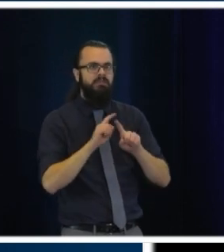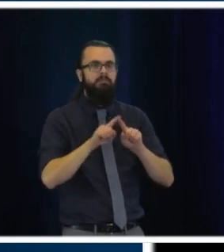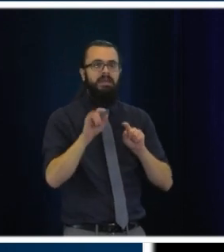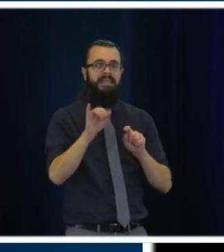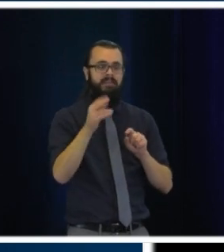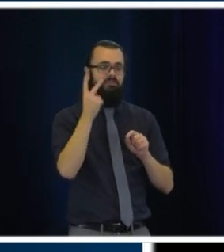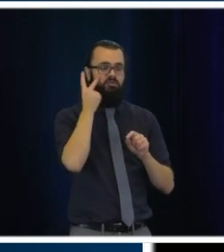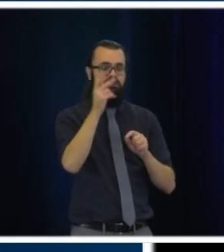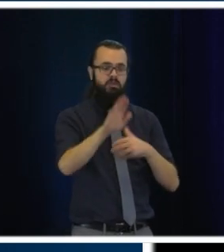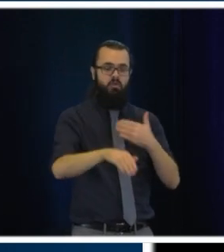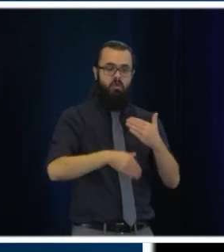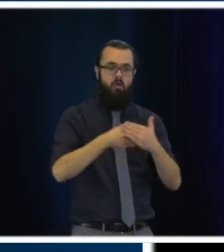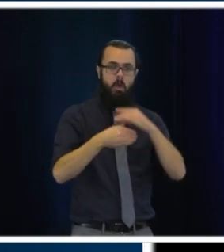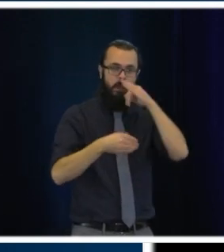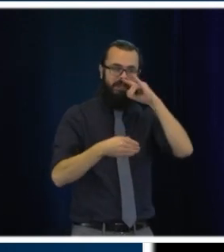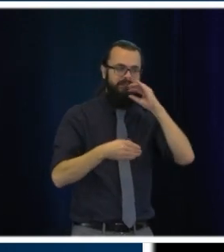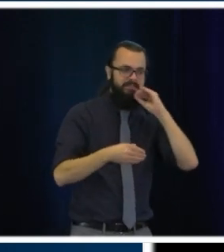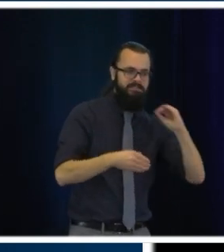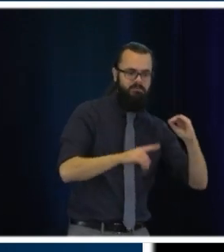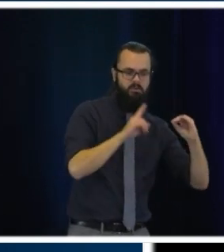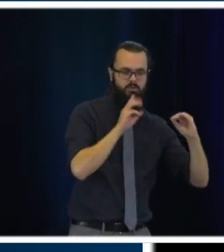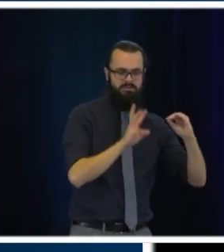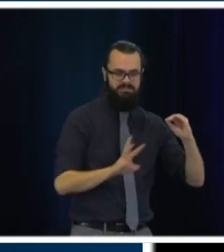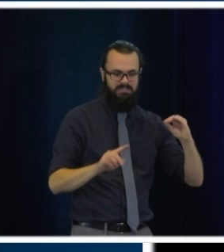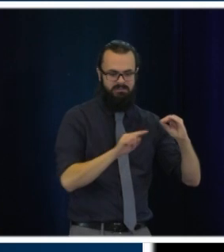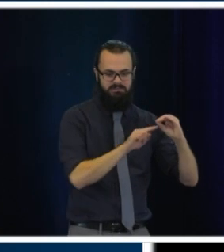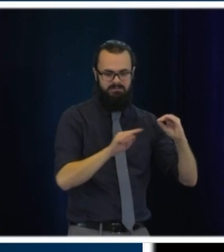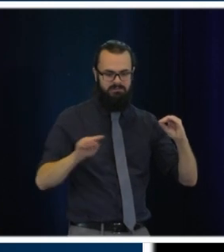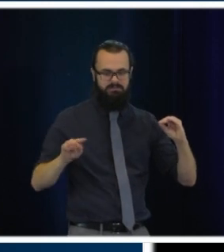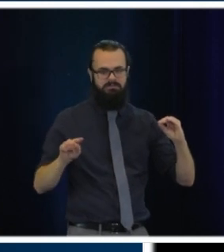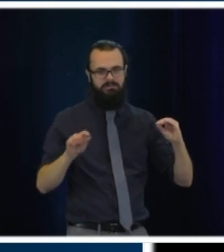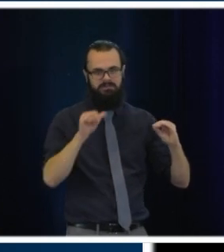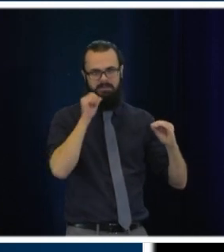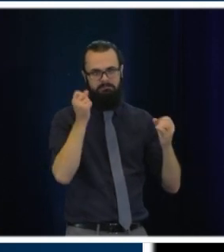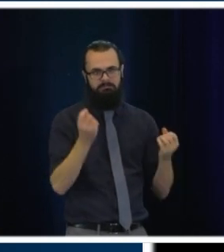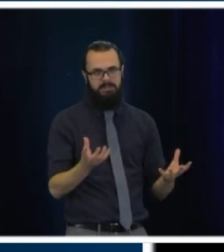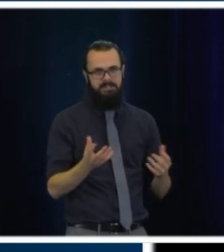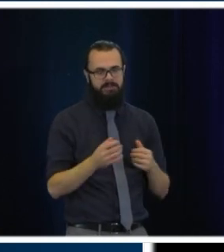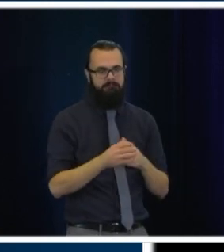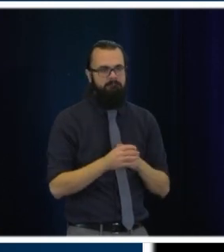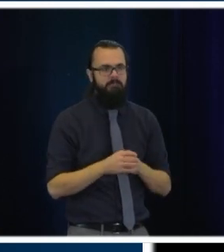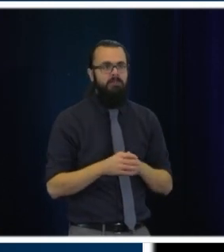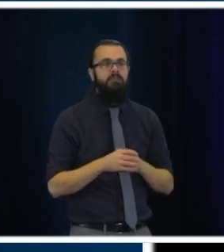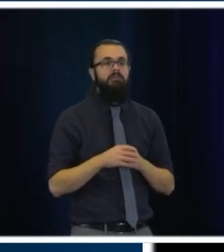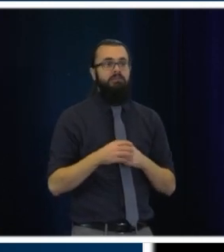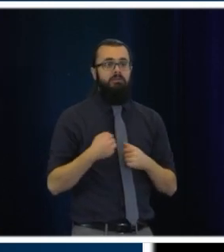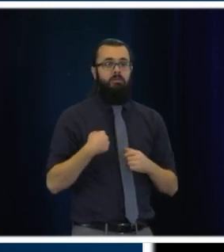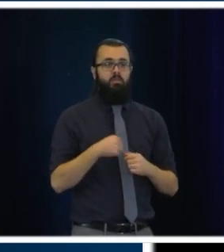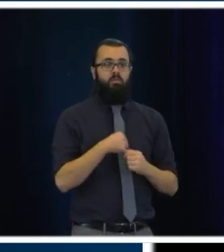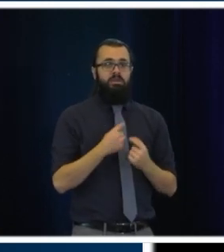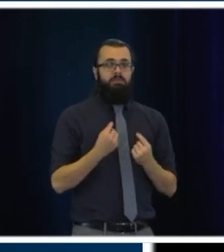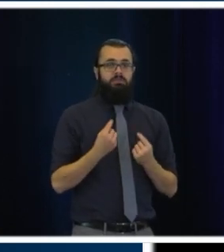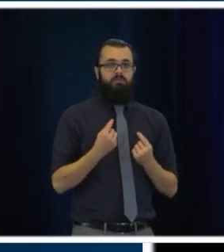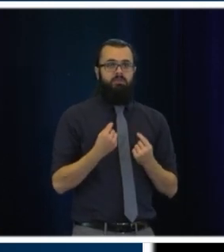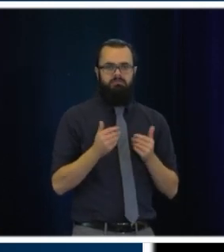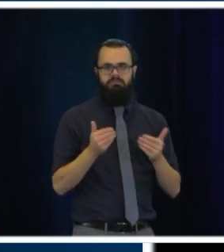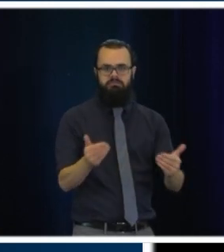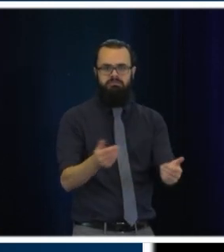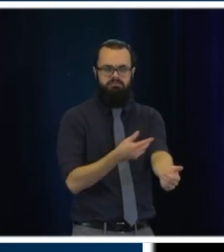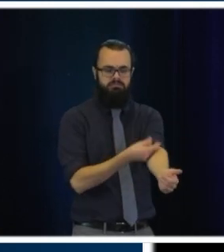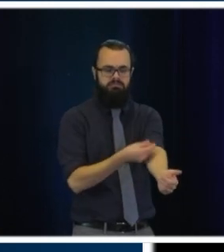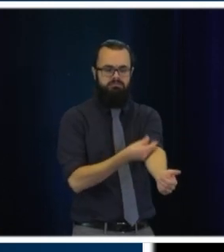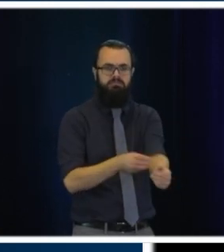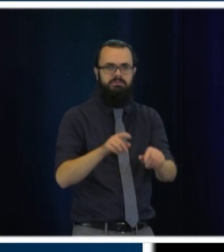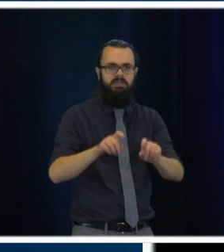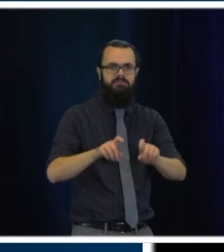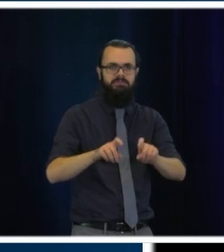0 and 6. So what we've been doing thus far is testing the kids. So the kids are